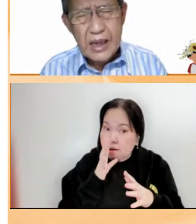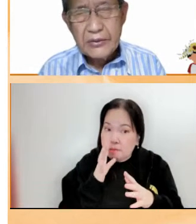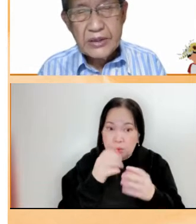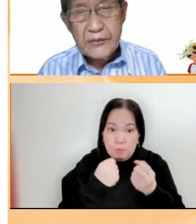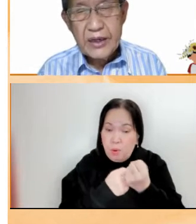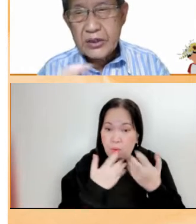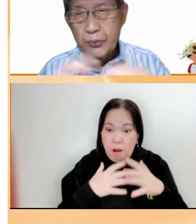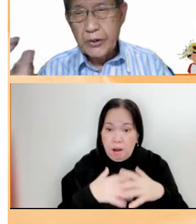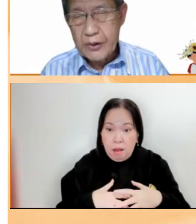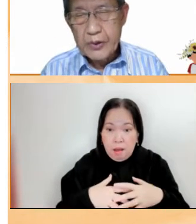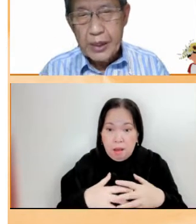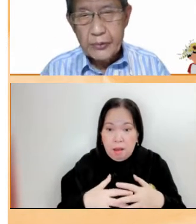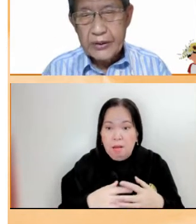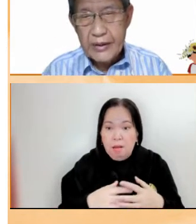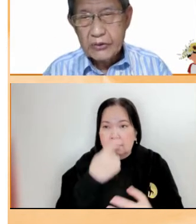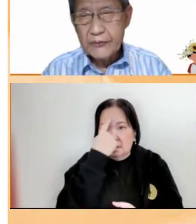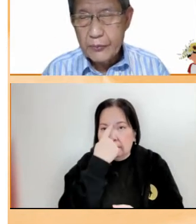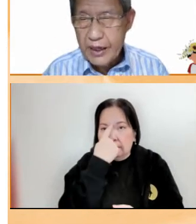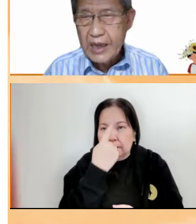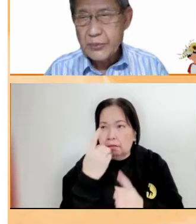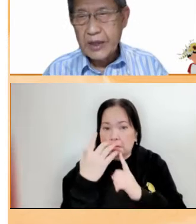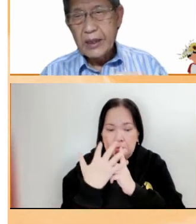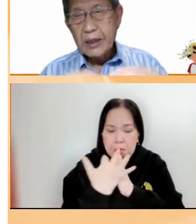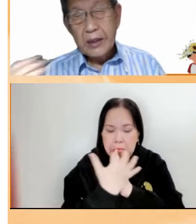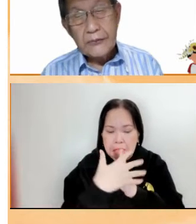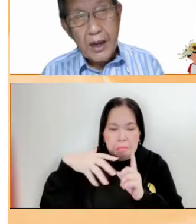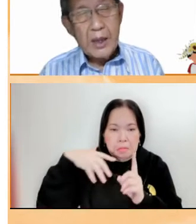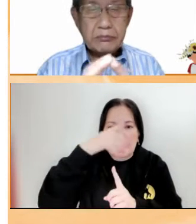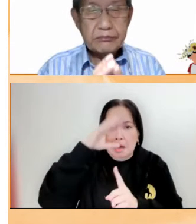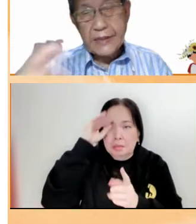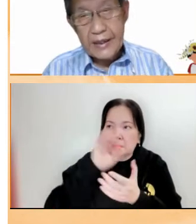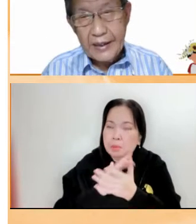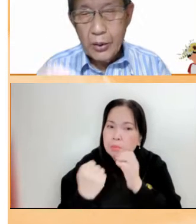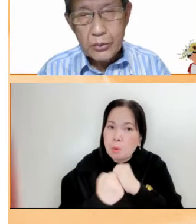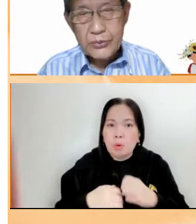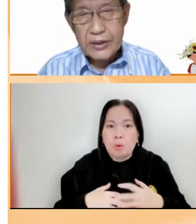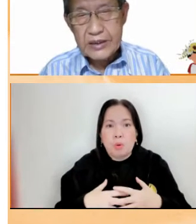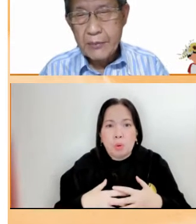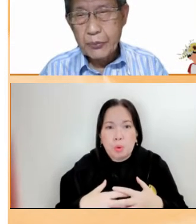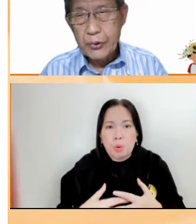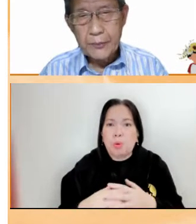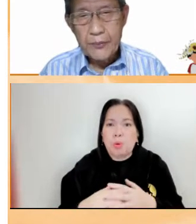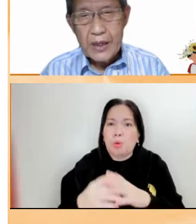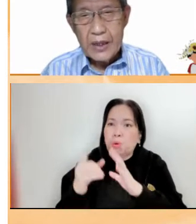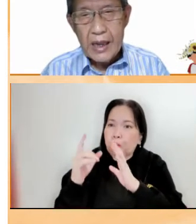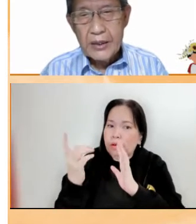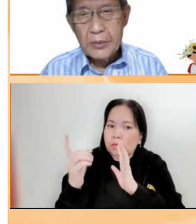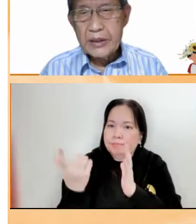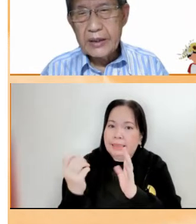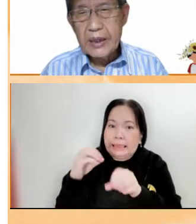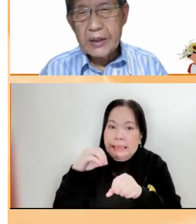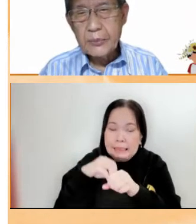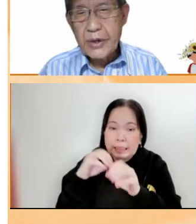is not receiving any support from the people around her, from the husband, from the in-laws, for example,